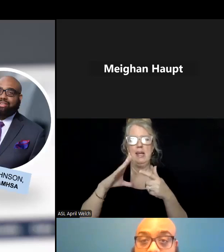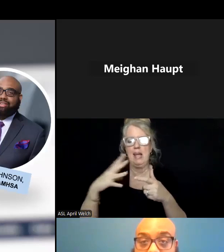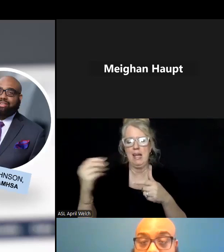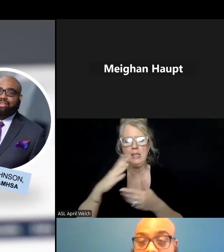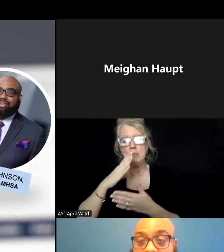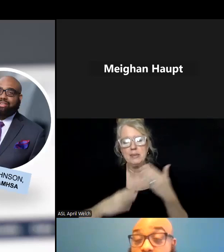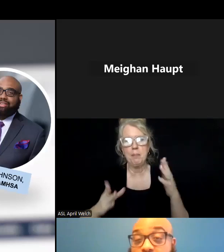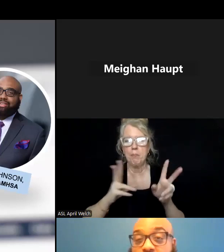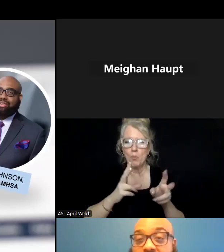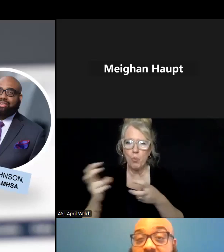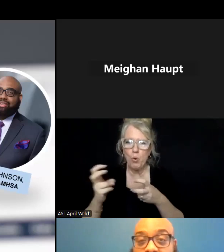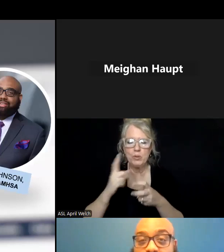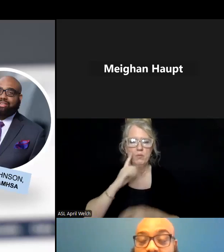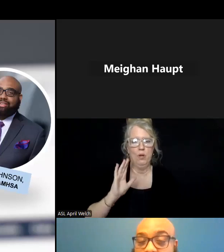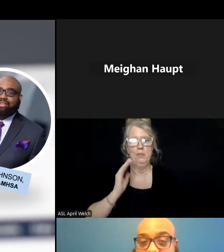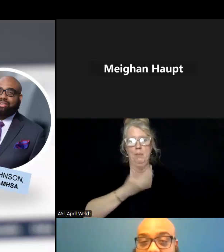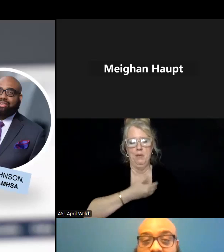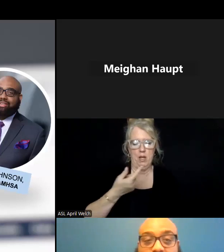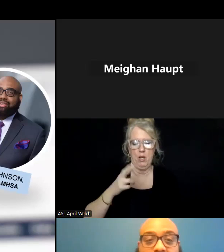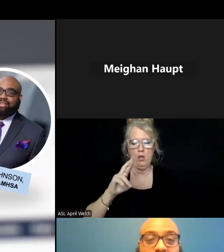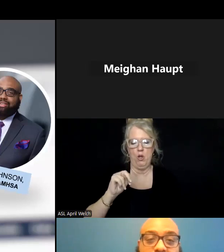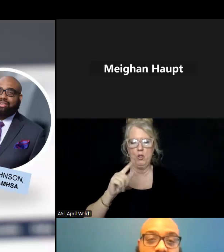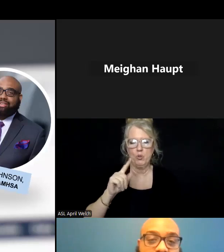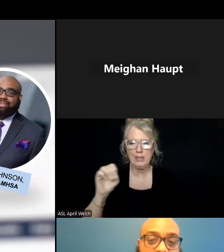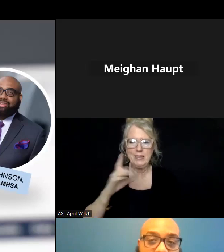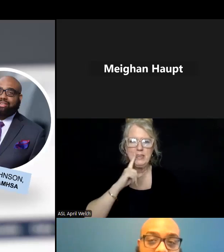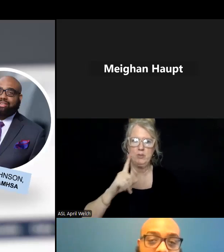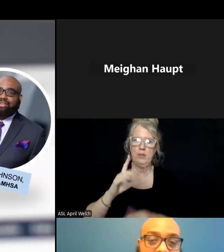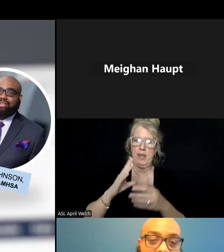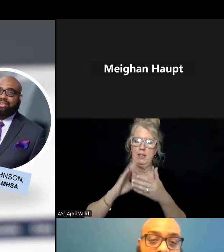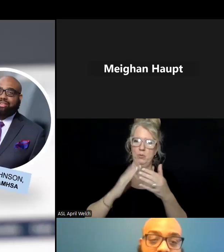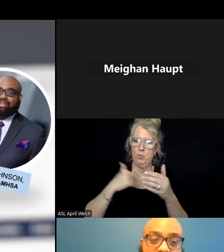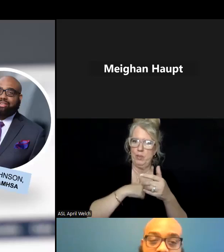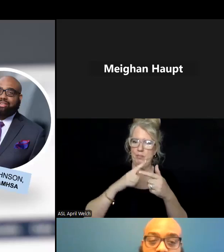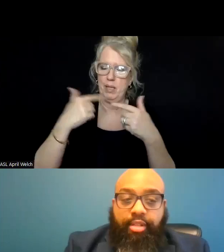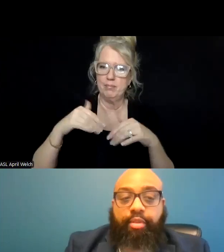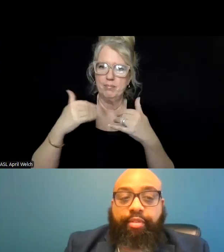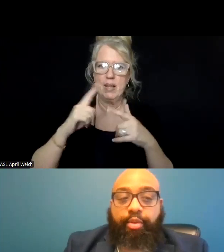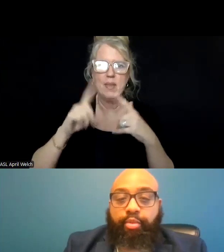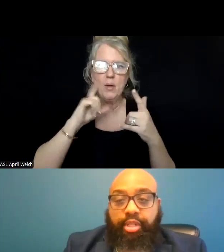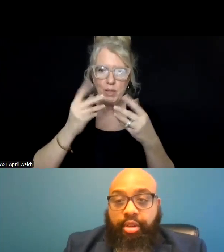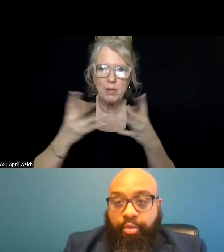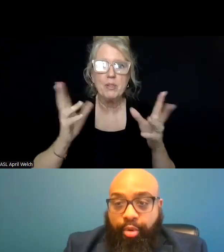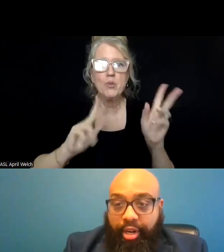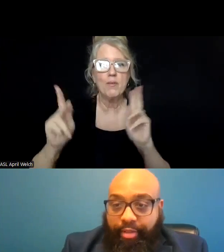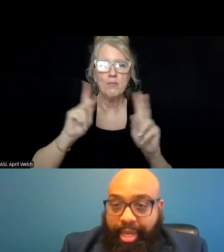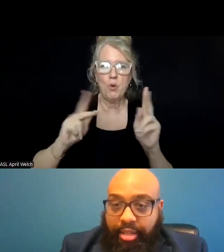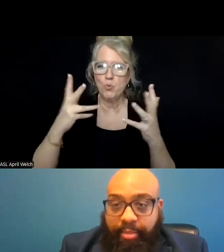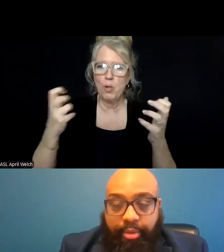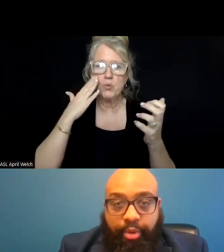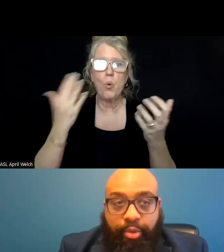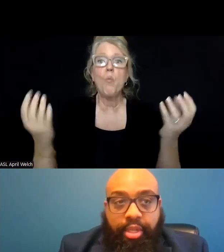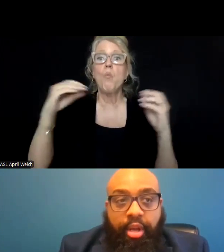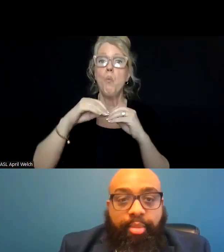some quotes from some of our grantees who have been impacted by the grants that we that we give out. And so if folks want to know more